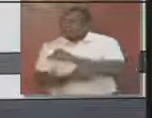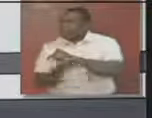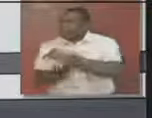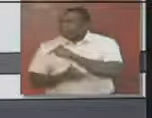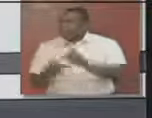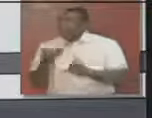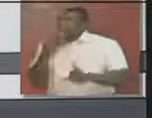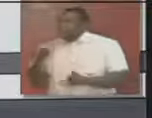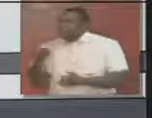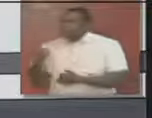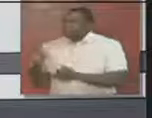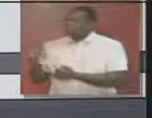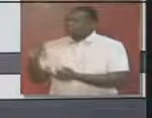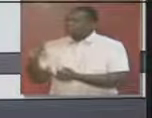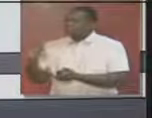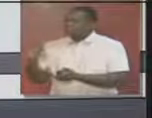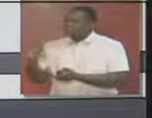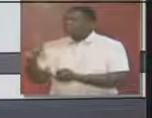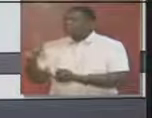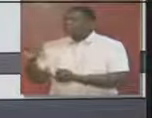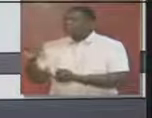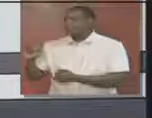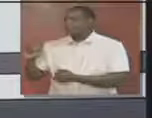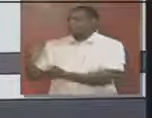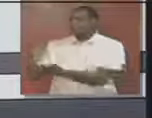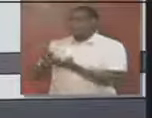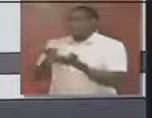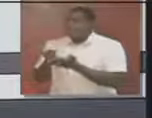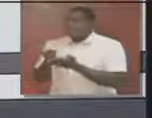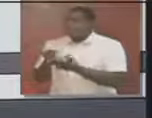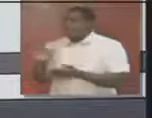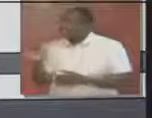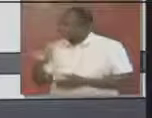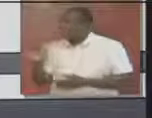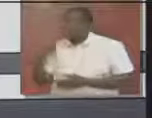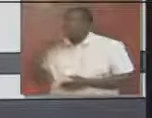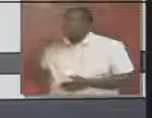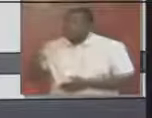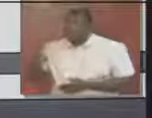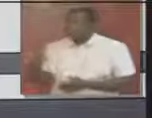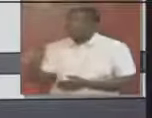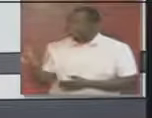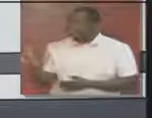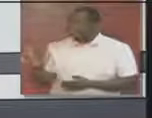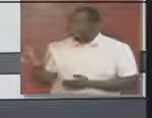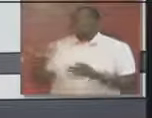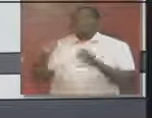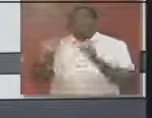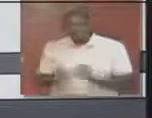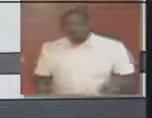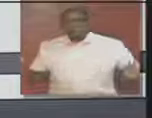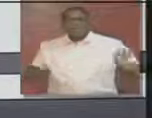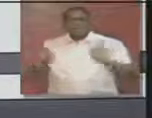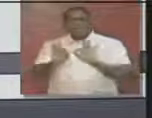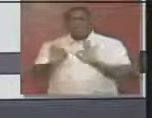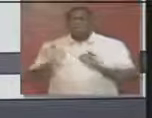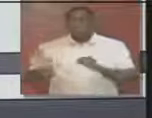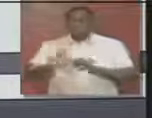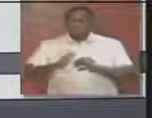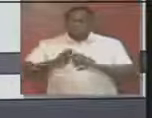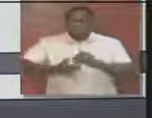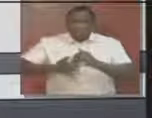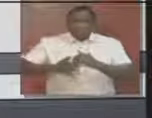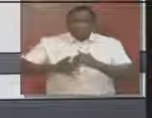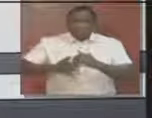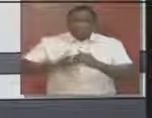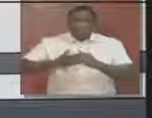on. Hence the reason that you have to control your blood sugar especially properly. And the reason for this is that if your blood sugar goes out